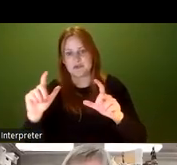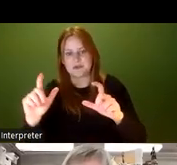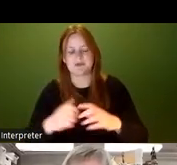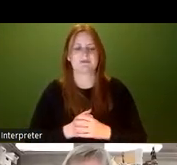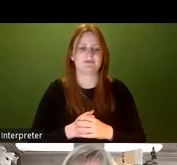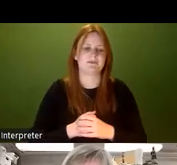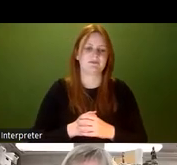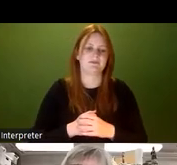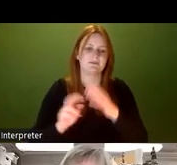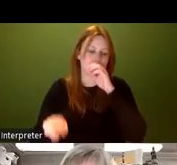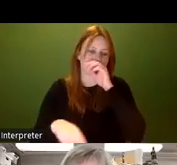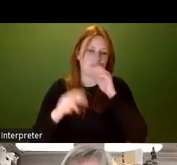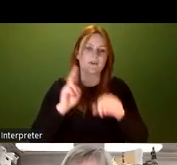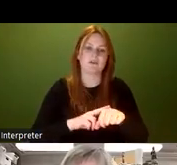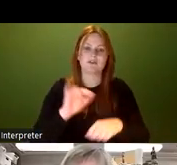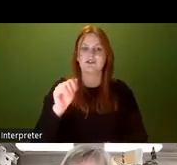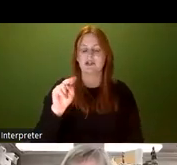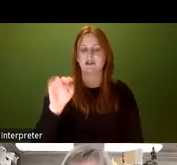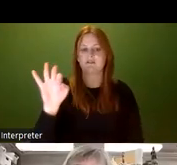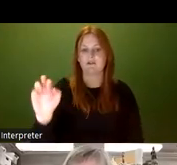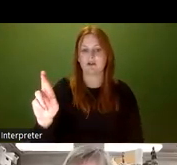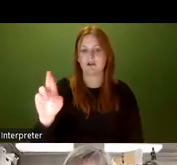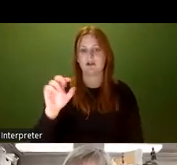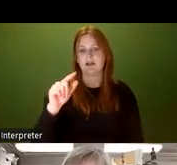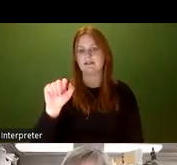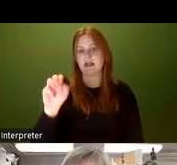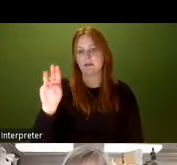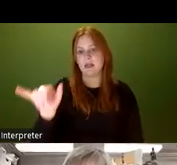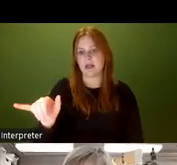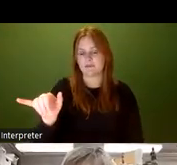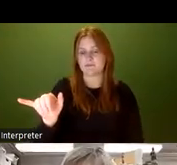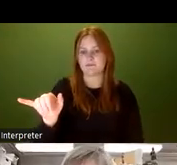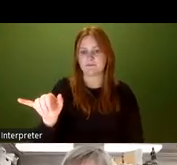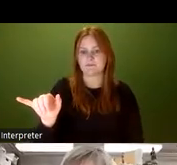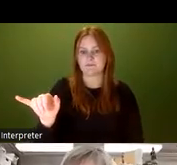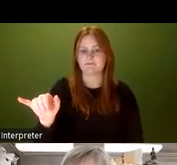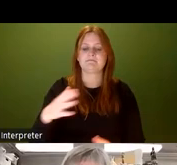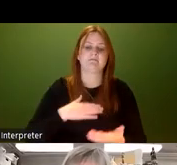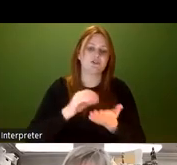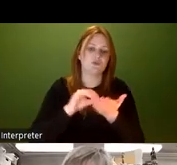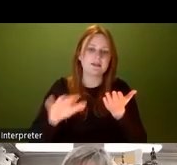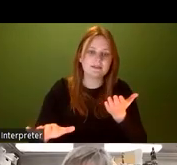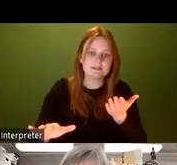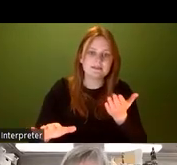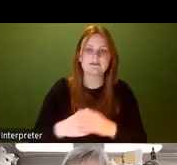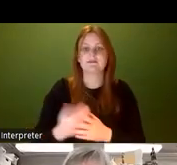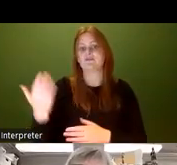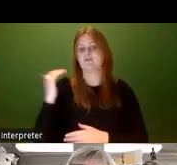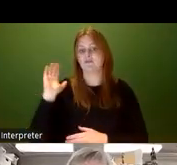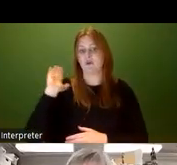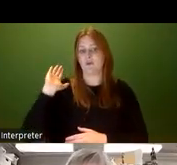and of course, again, Jennifer, Tammy, and my students, or former